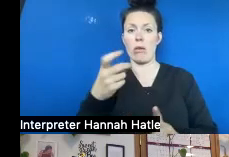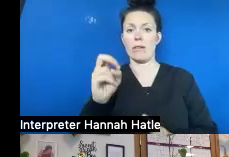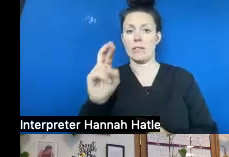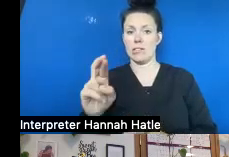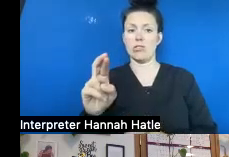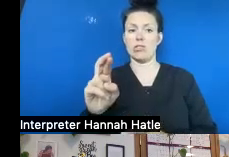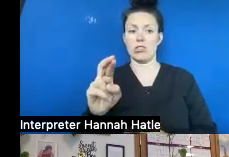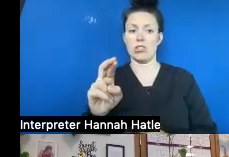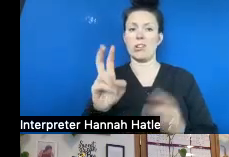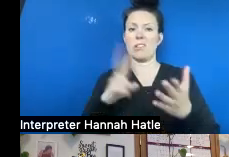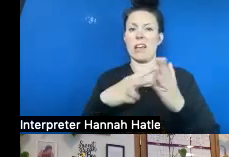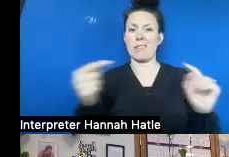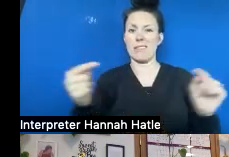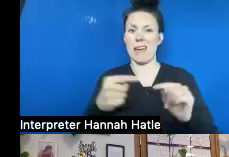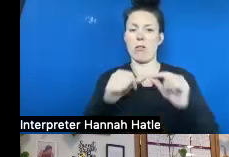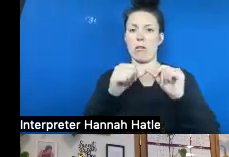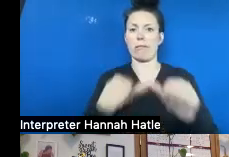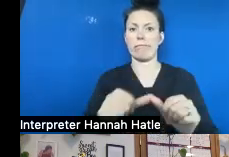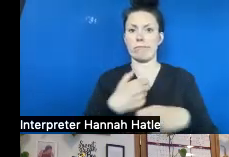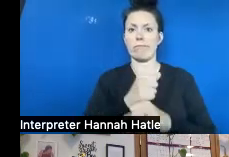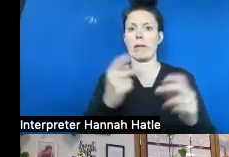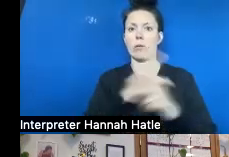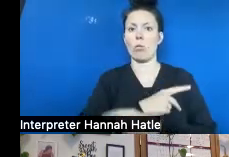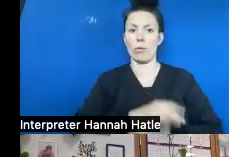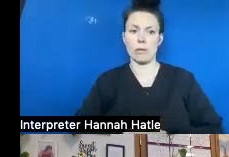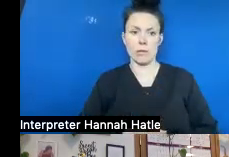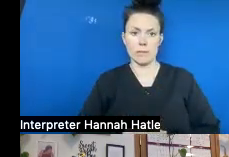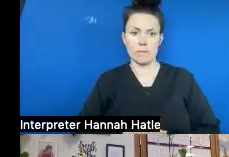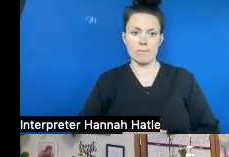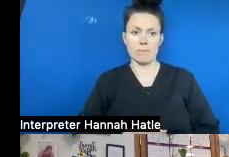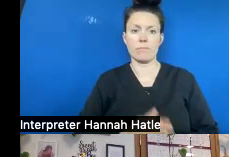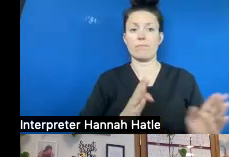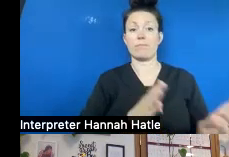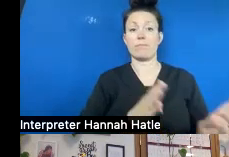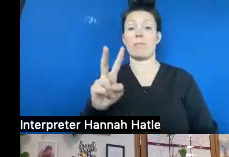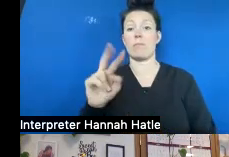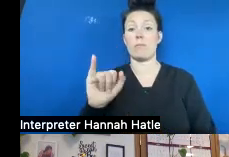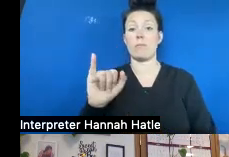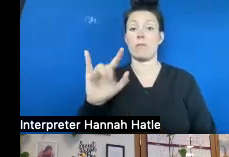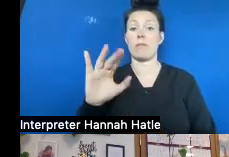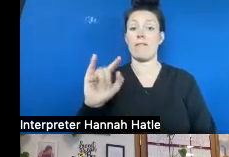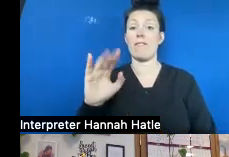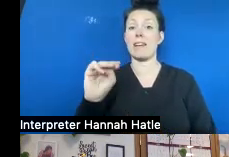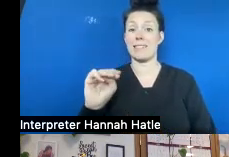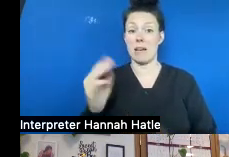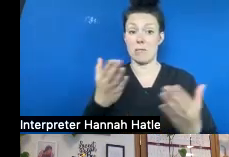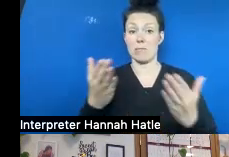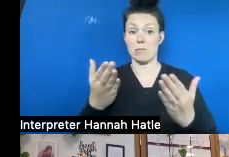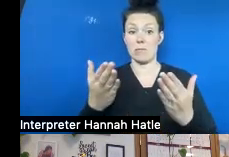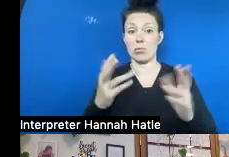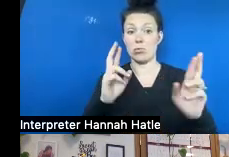Also from the victim service response, some of the service providers may be